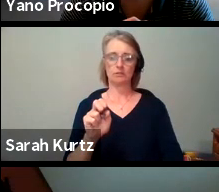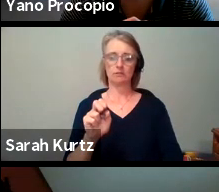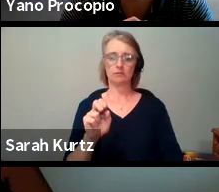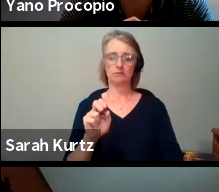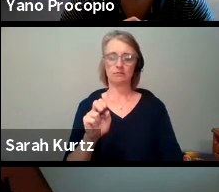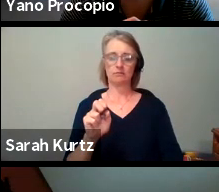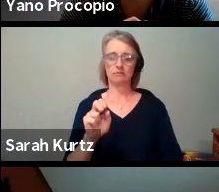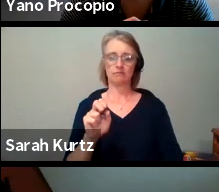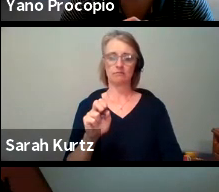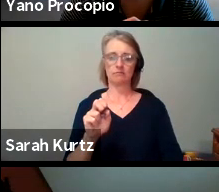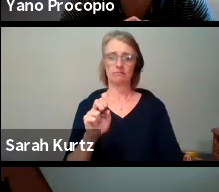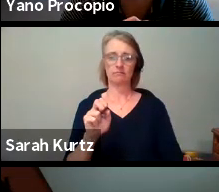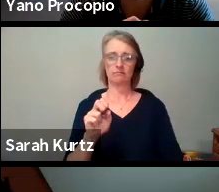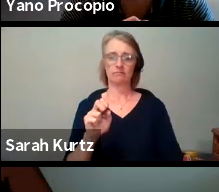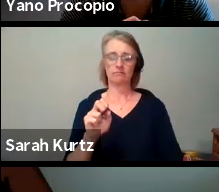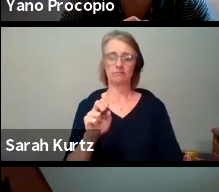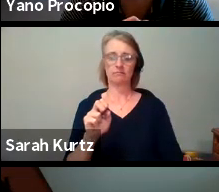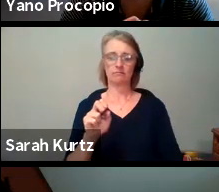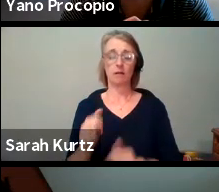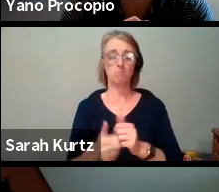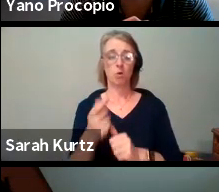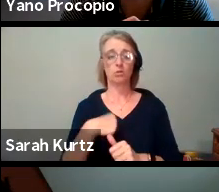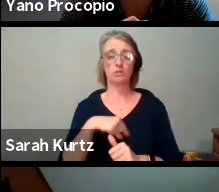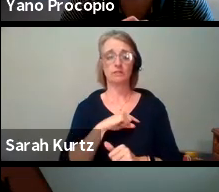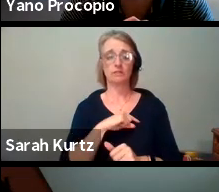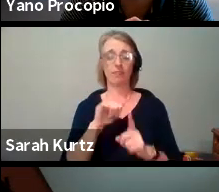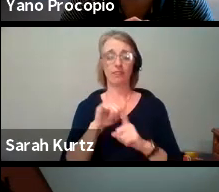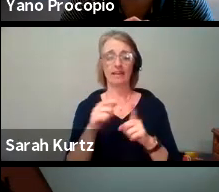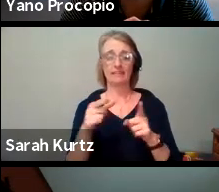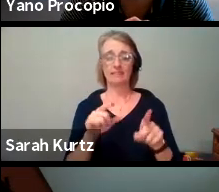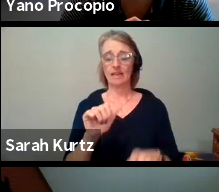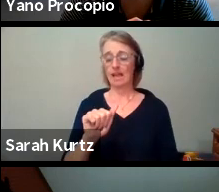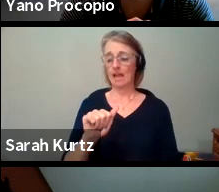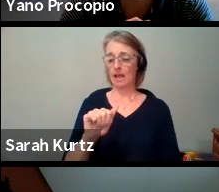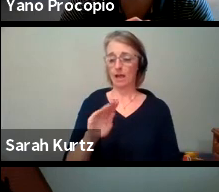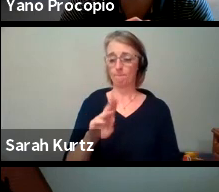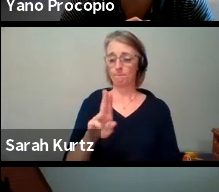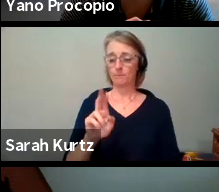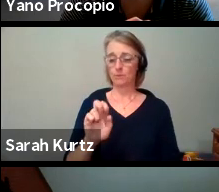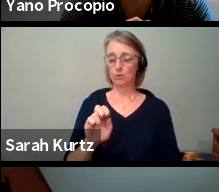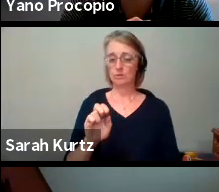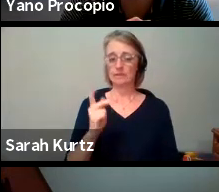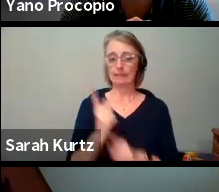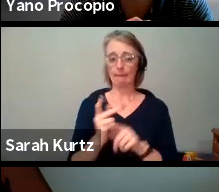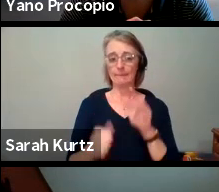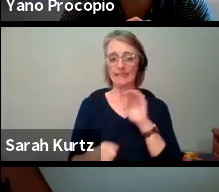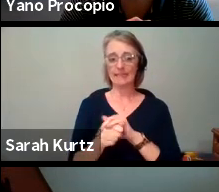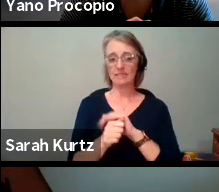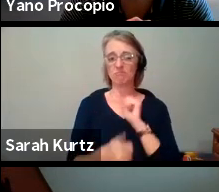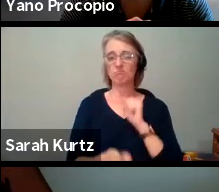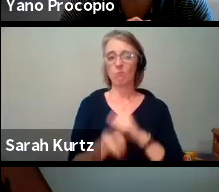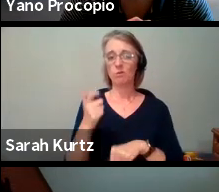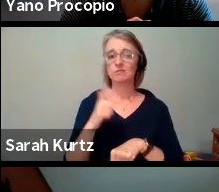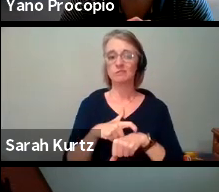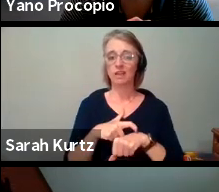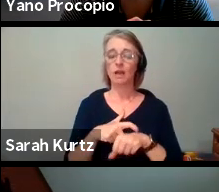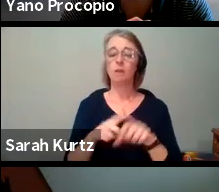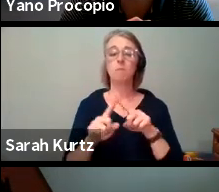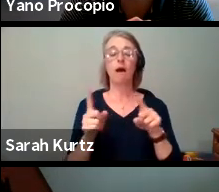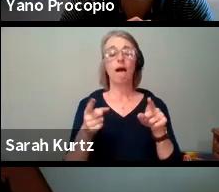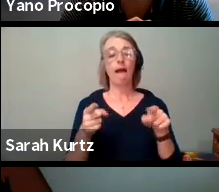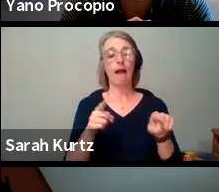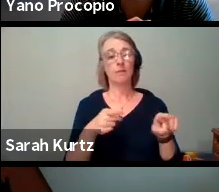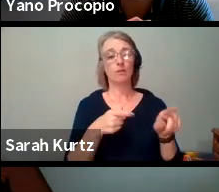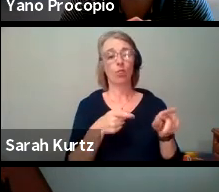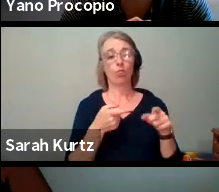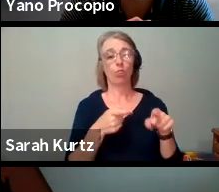benefit. Although for most of us, this exploitation and abuse is largely kept hidden. But it occurs through our